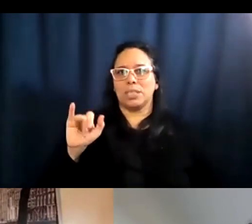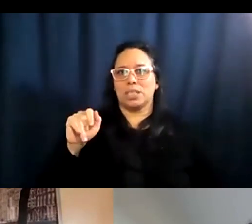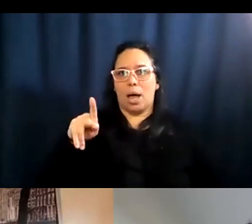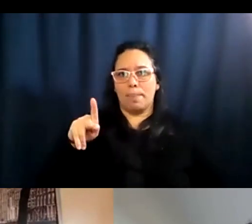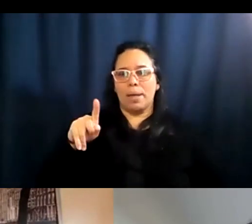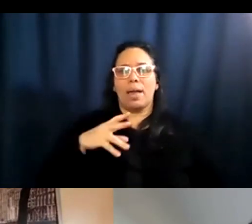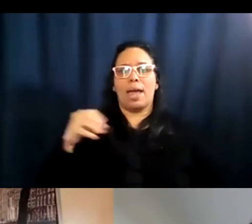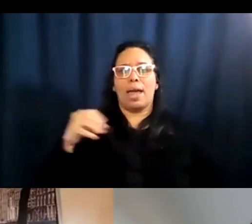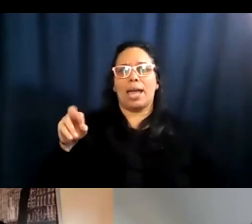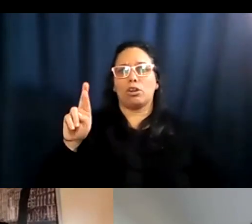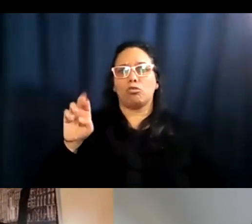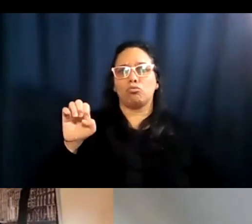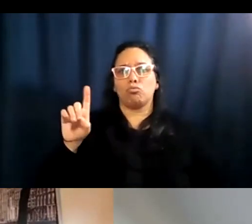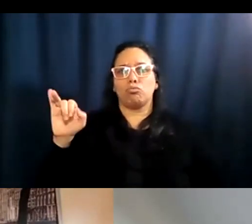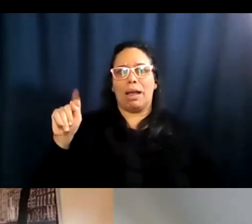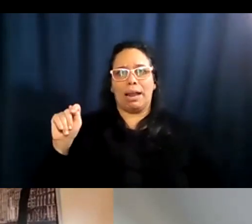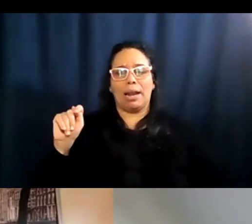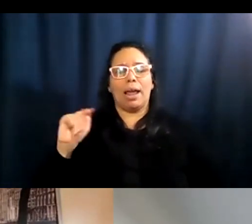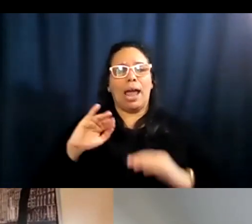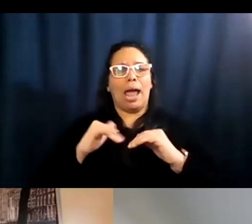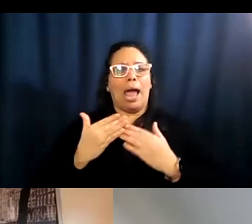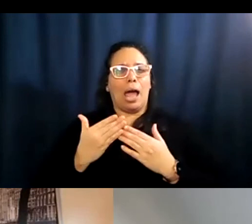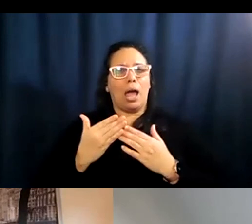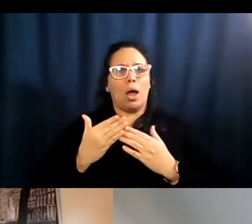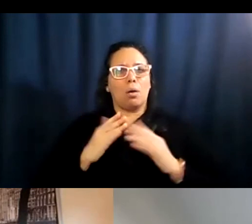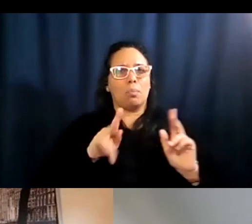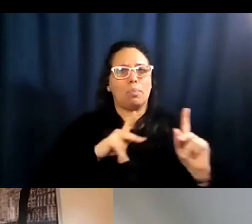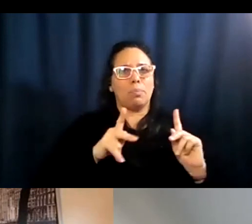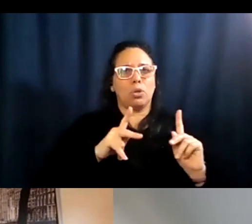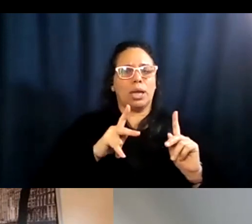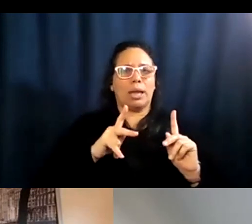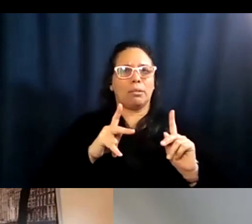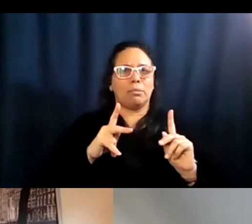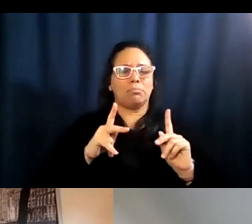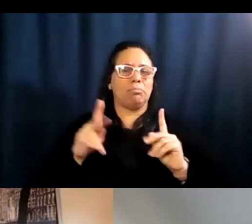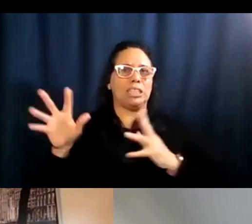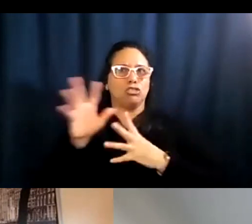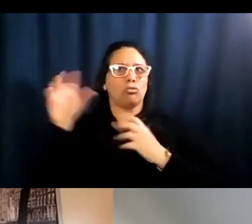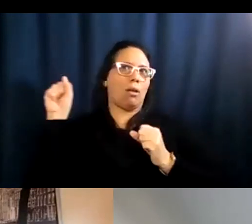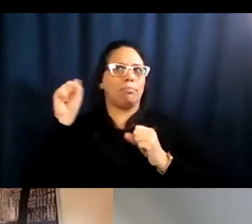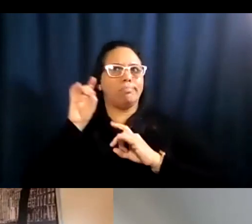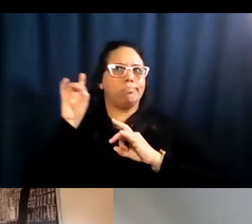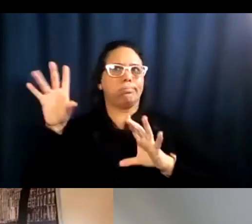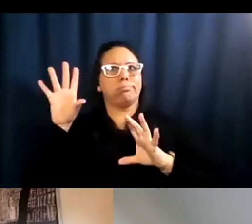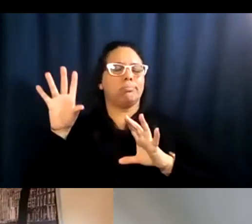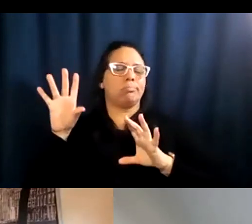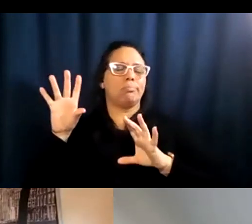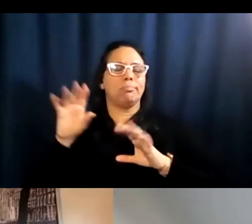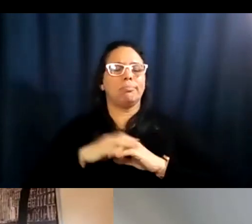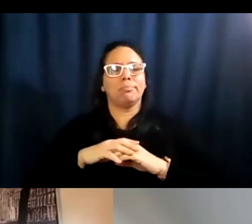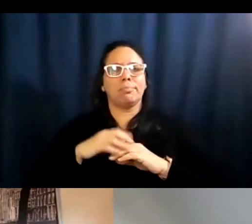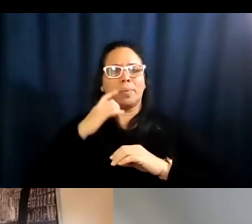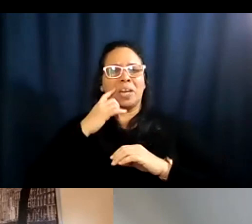disrupt the financial system. And I'm just like curious to hear what you guys' like thoughts are on this and kind of like bridging these two worlds a little bit,